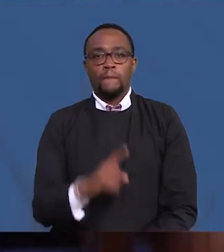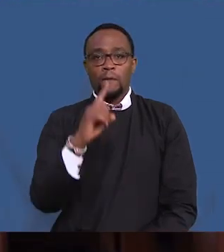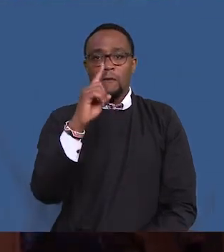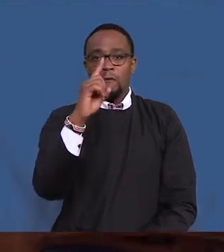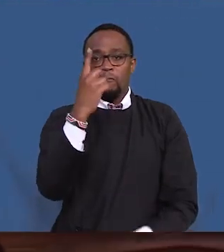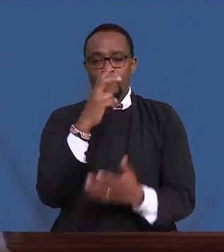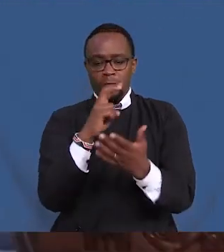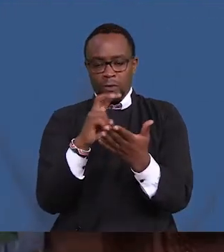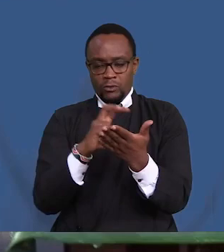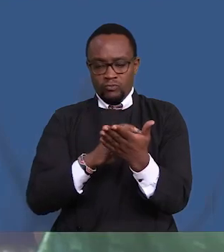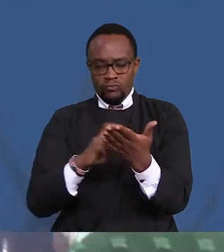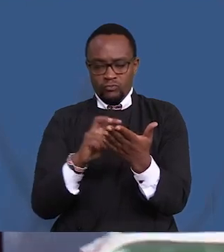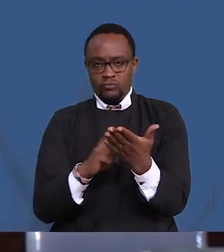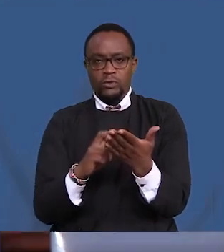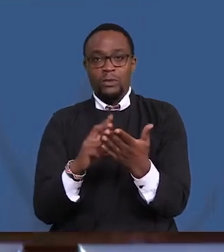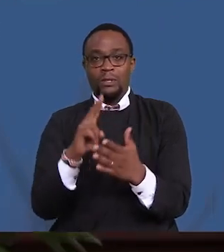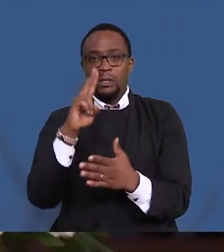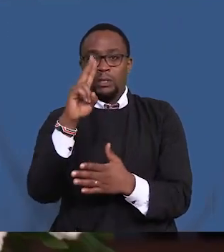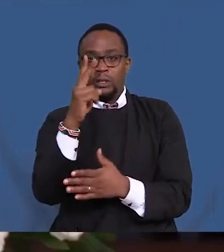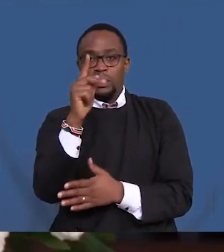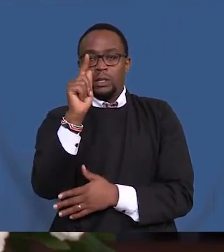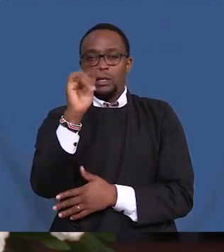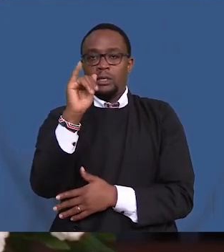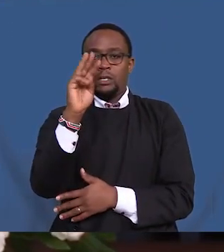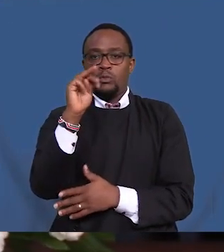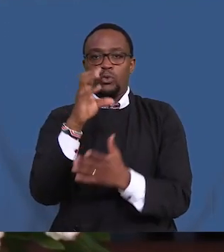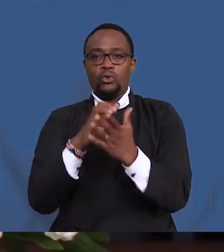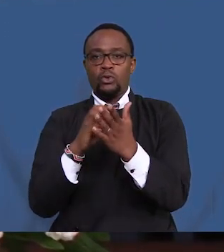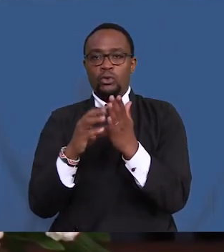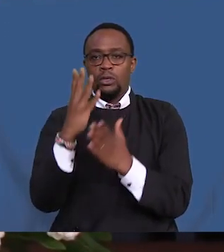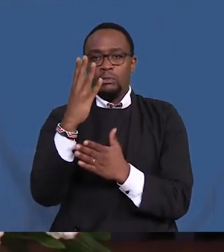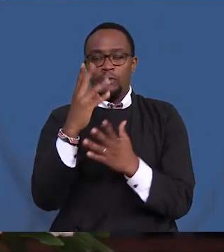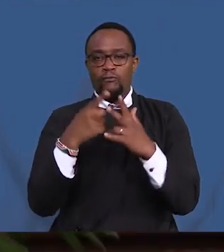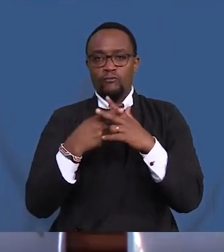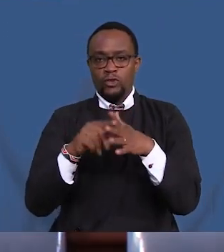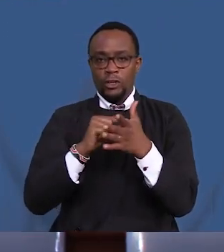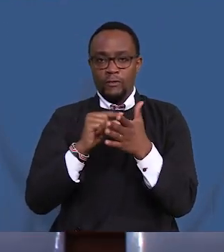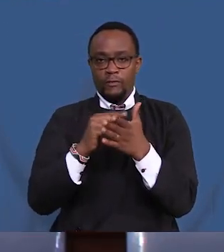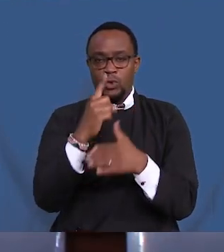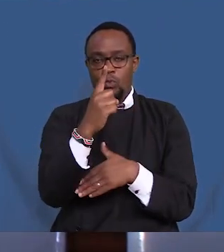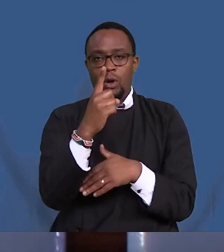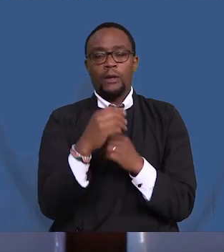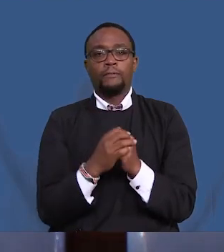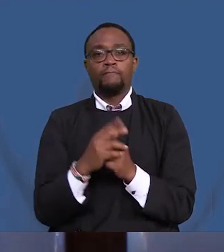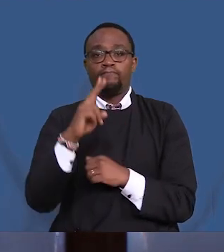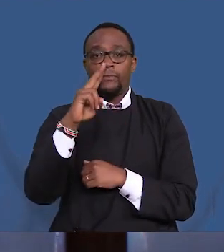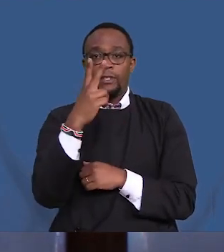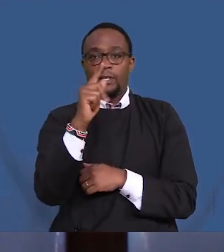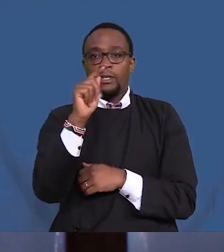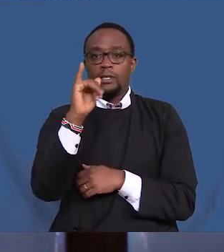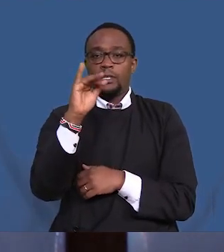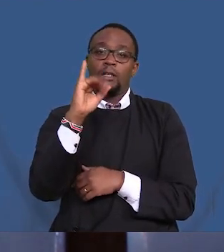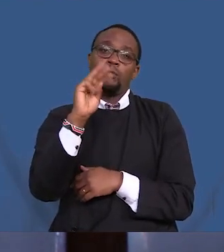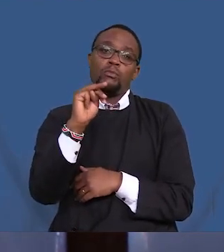The first reading is taken from 2 Timothy chapter 4, beginning to read at verse 1. 2